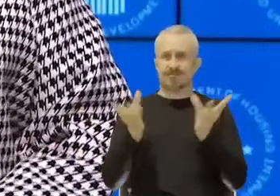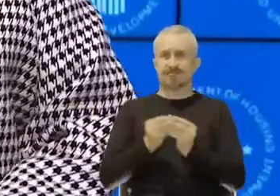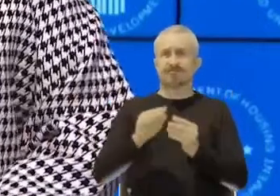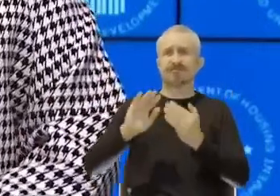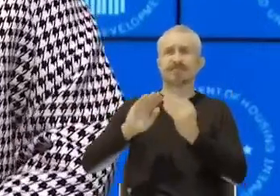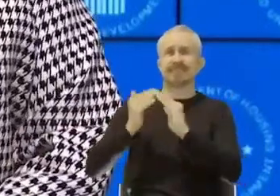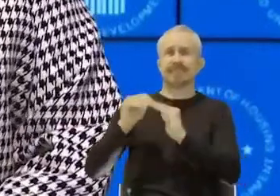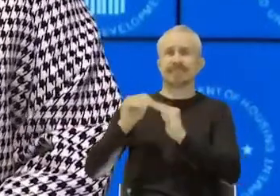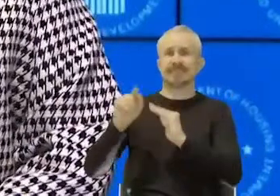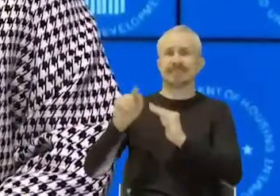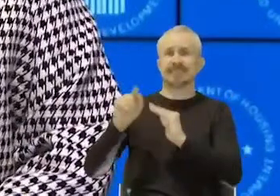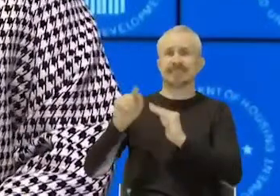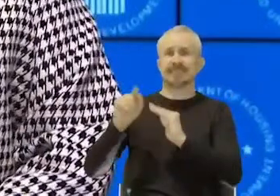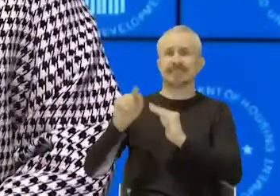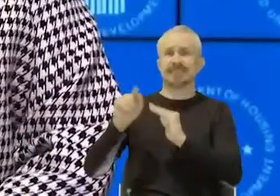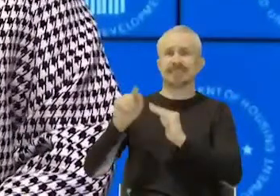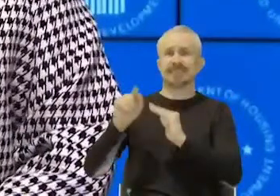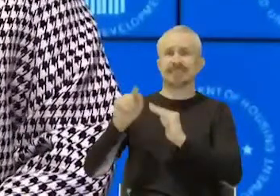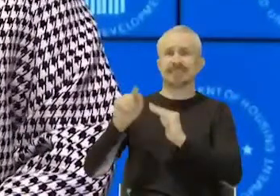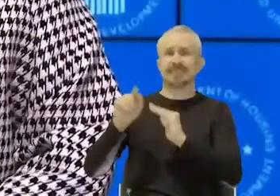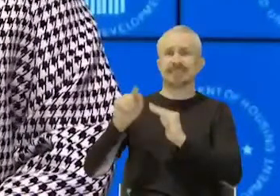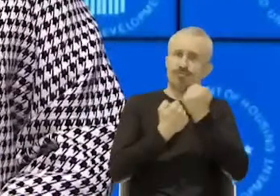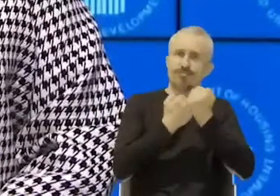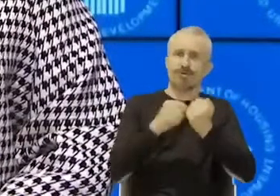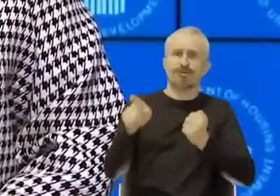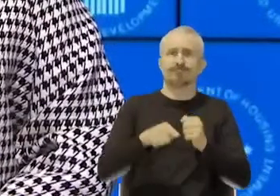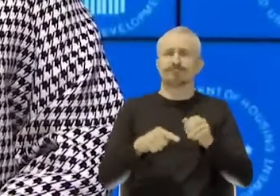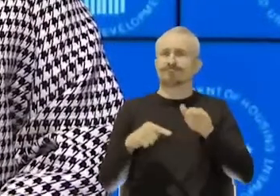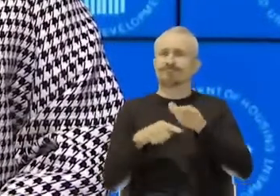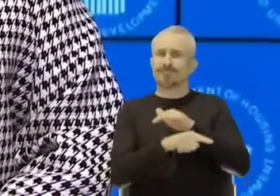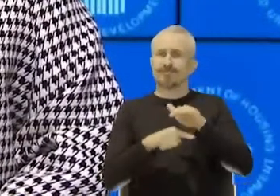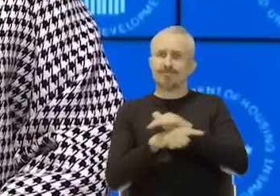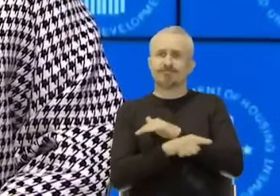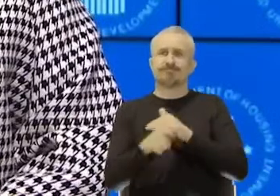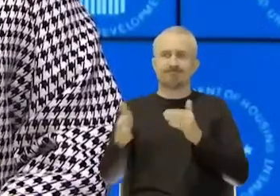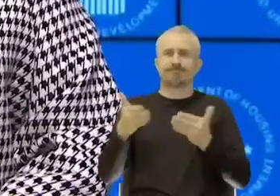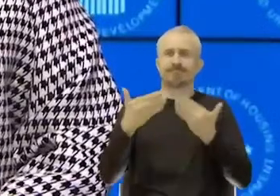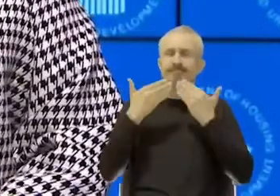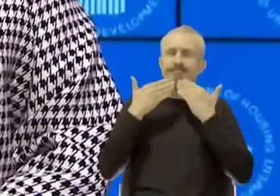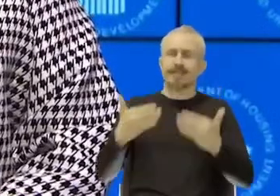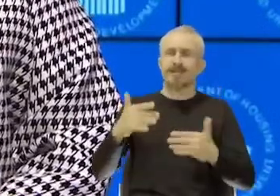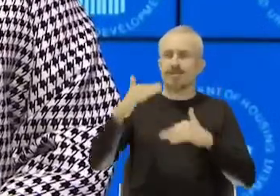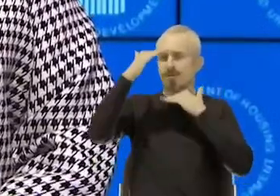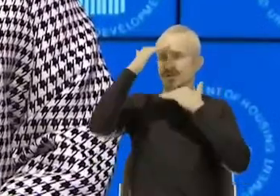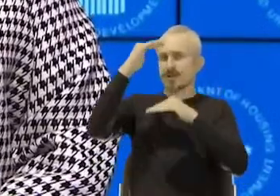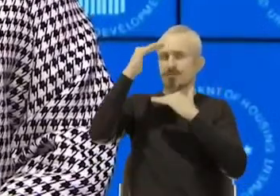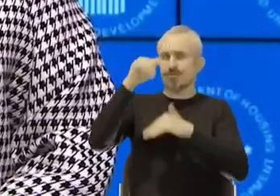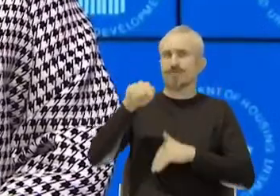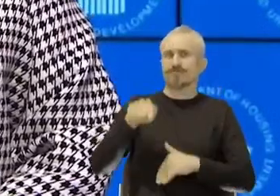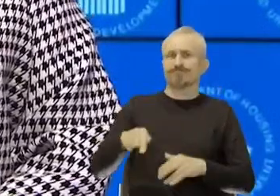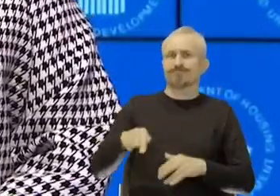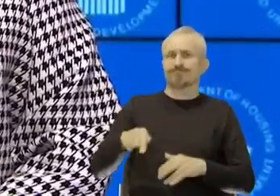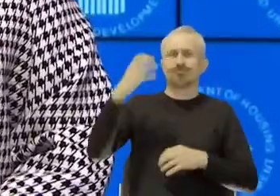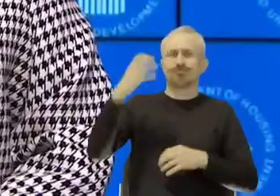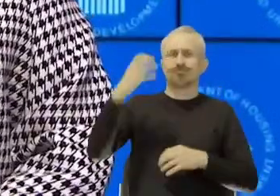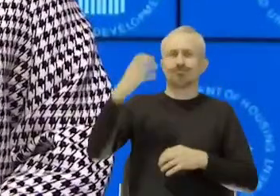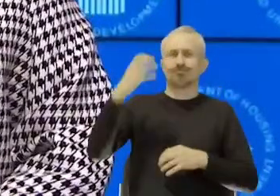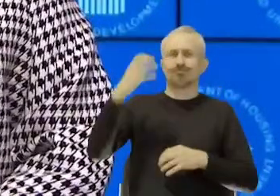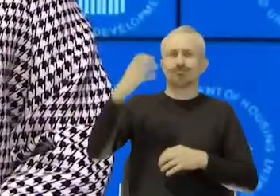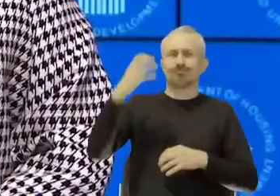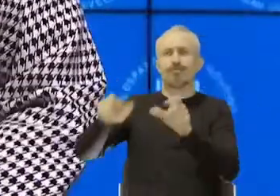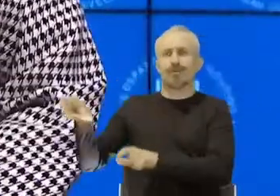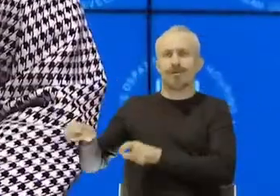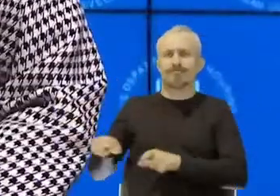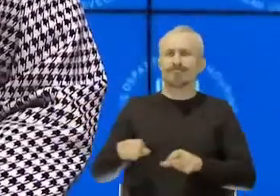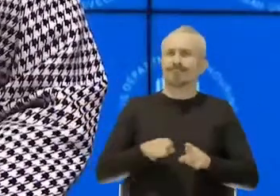host, the city of Katowice, and the government and people of Poland for welcoming refugees into your homes and your